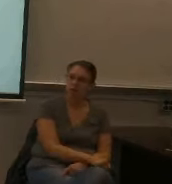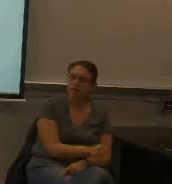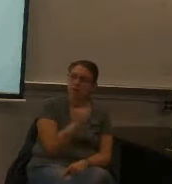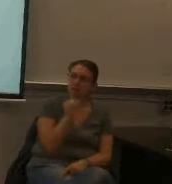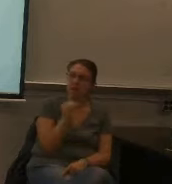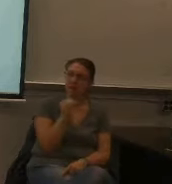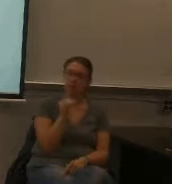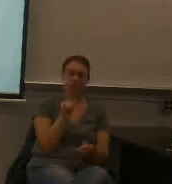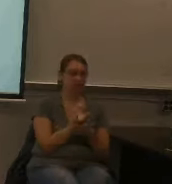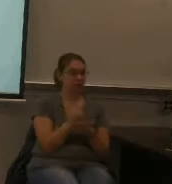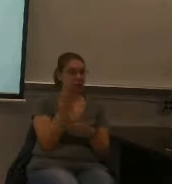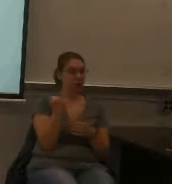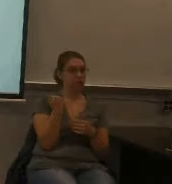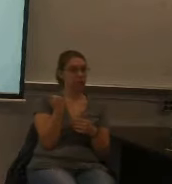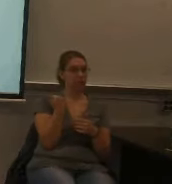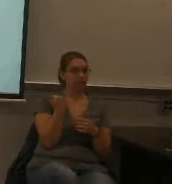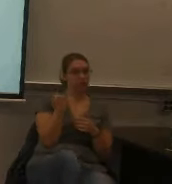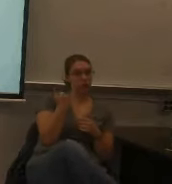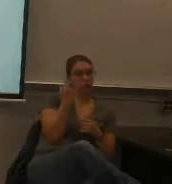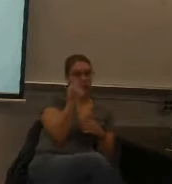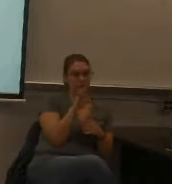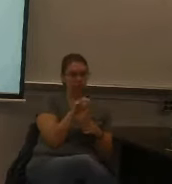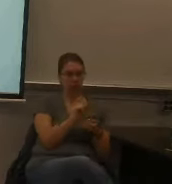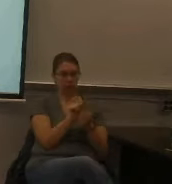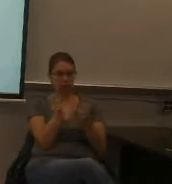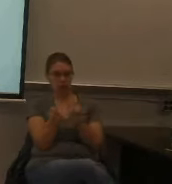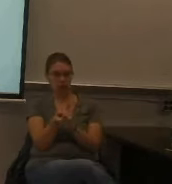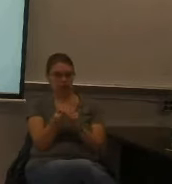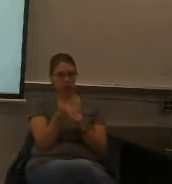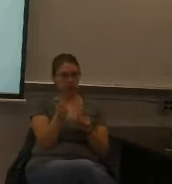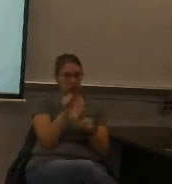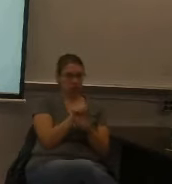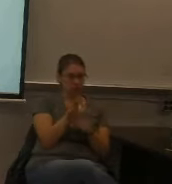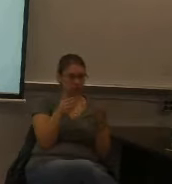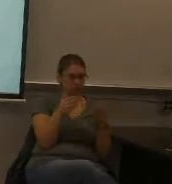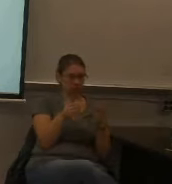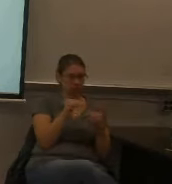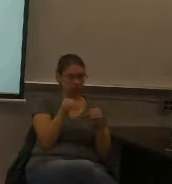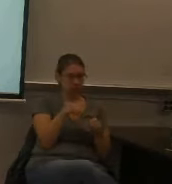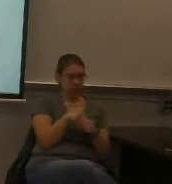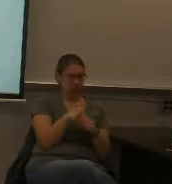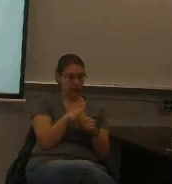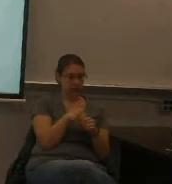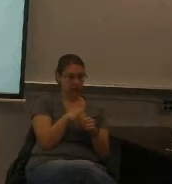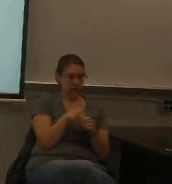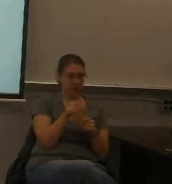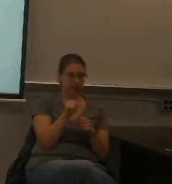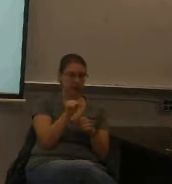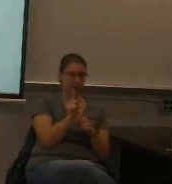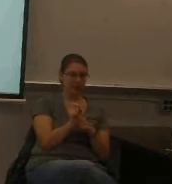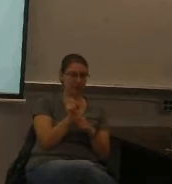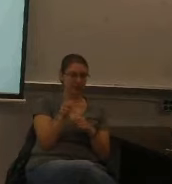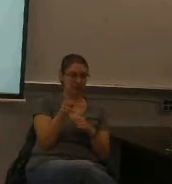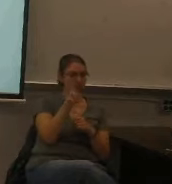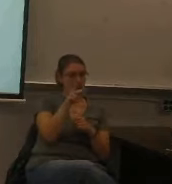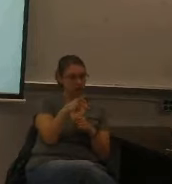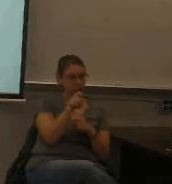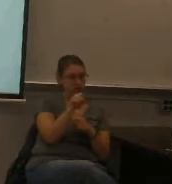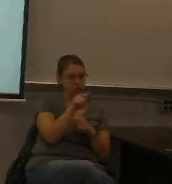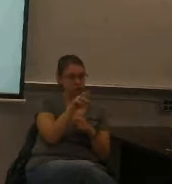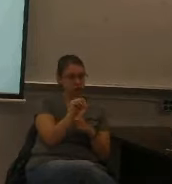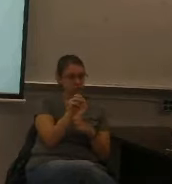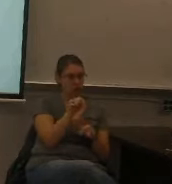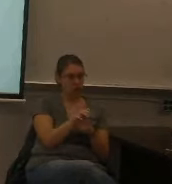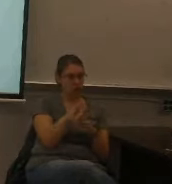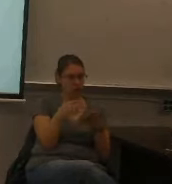So that was one of the shifts that's worked its way into. It was put in actually in a lake upstream, and it works its way down